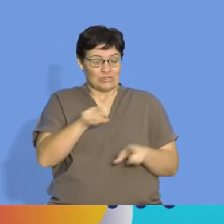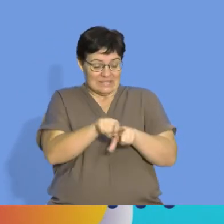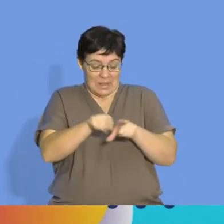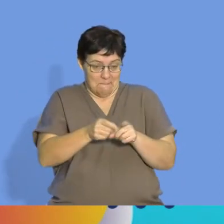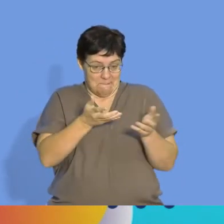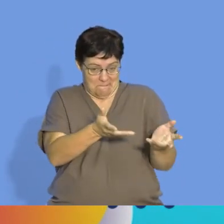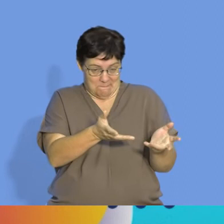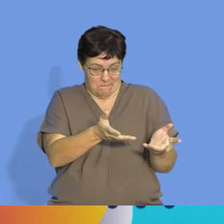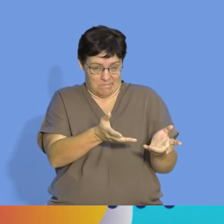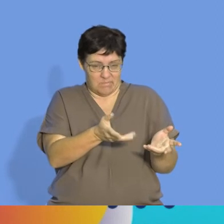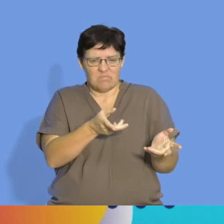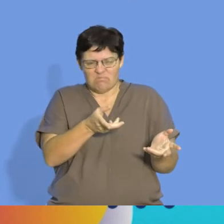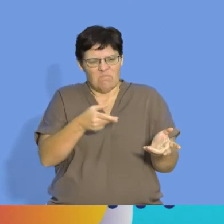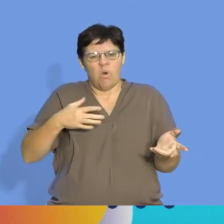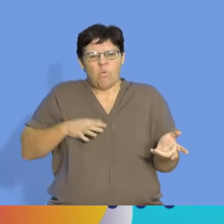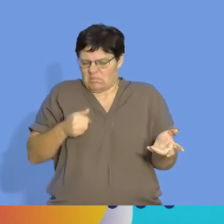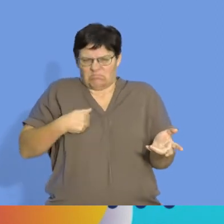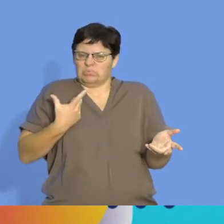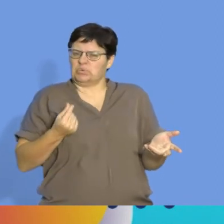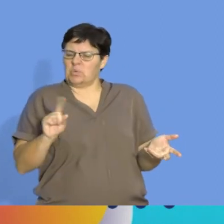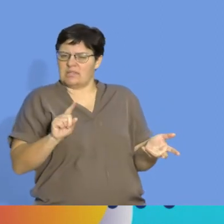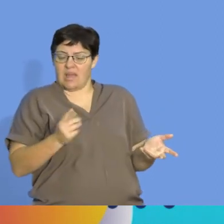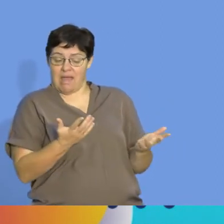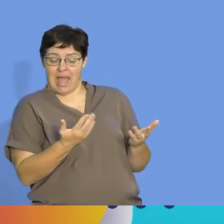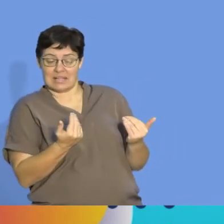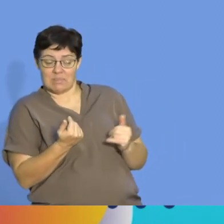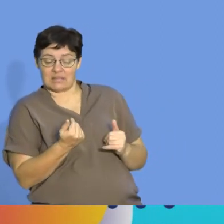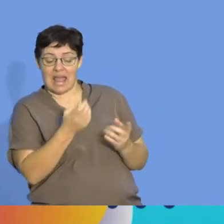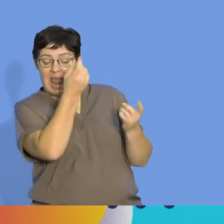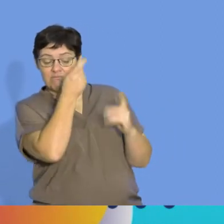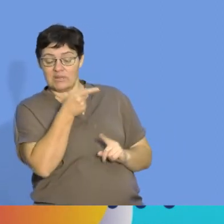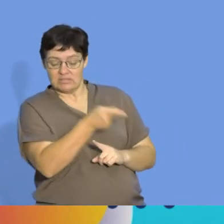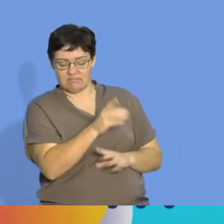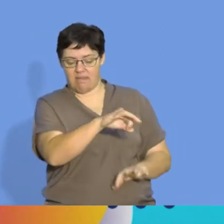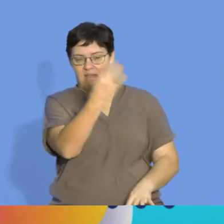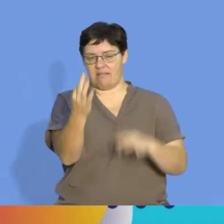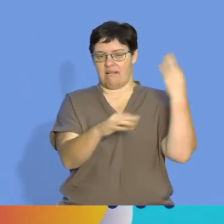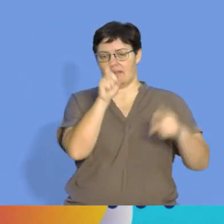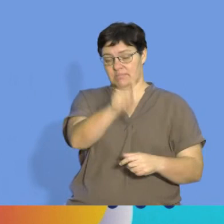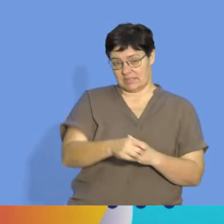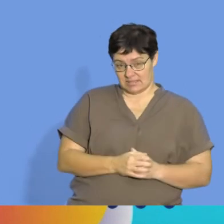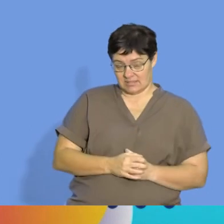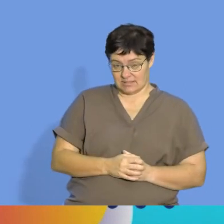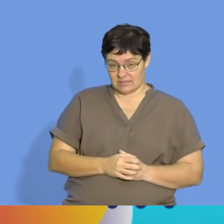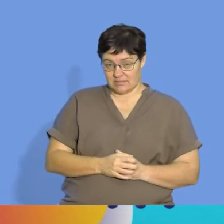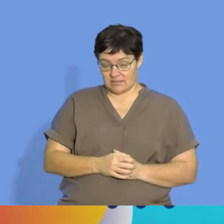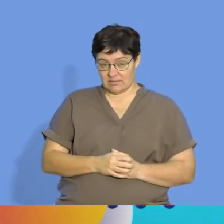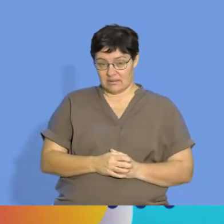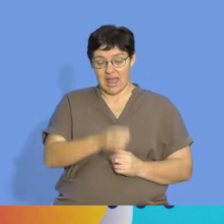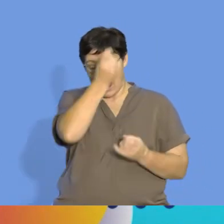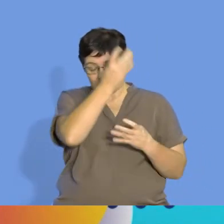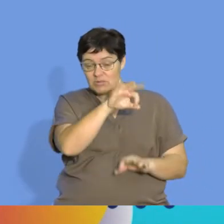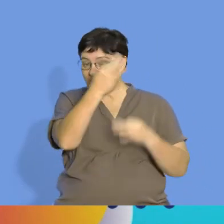this type of question expects you to analyze the information. And